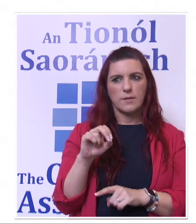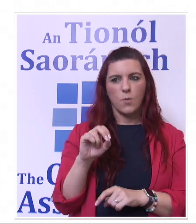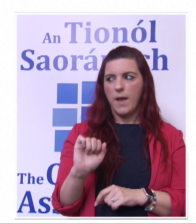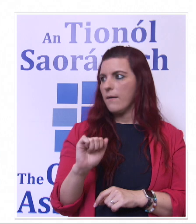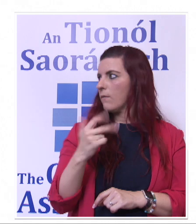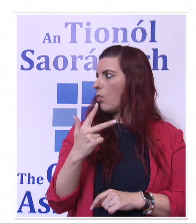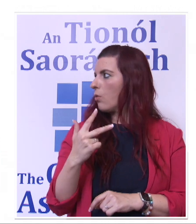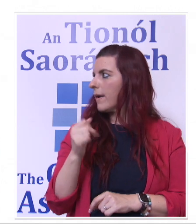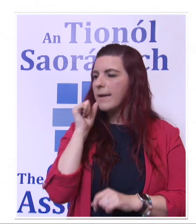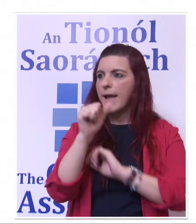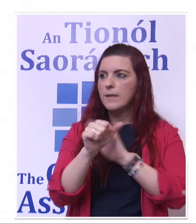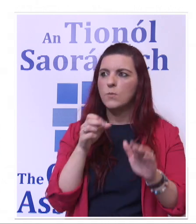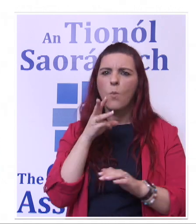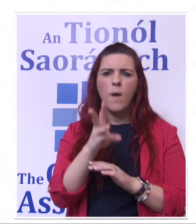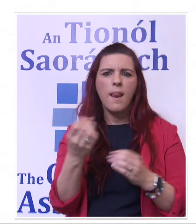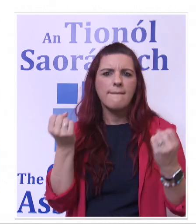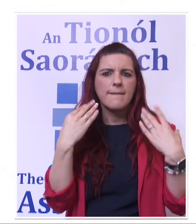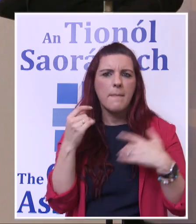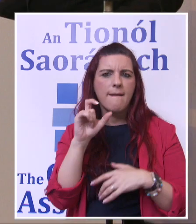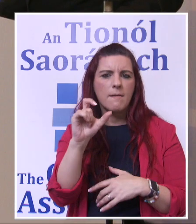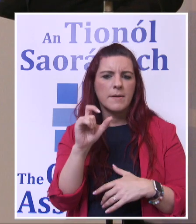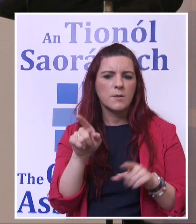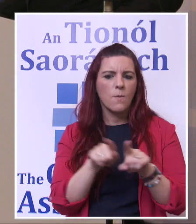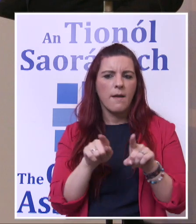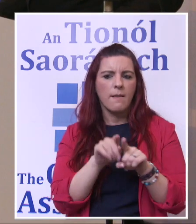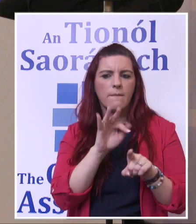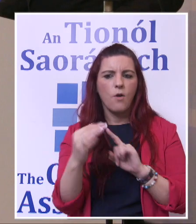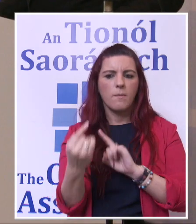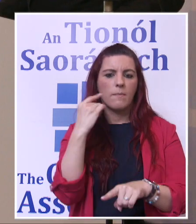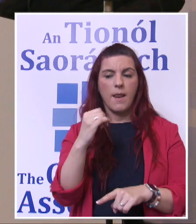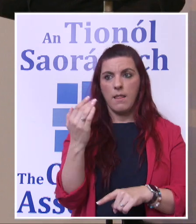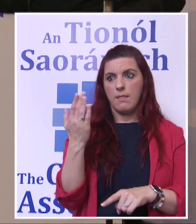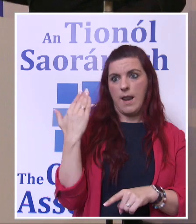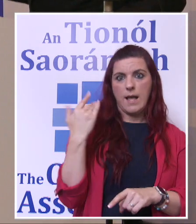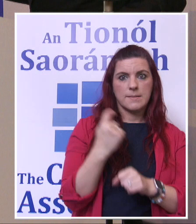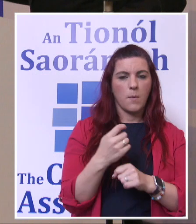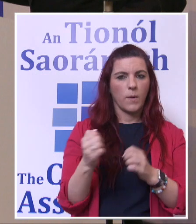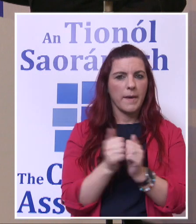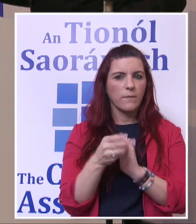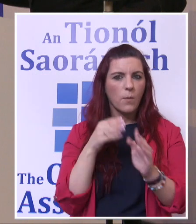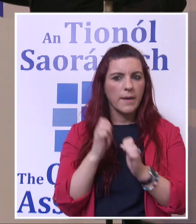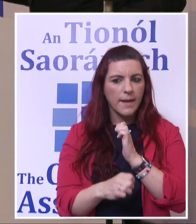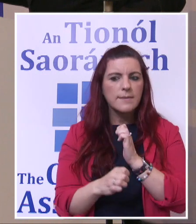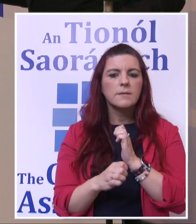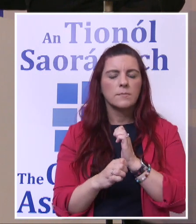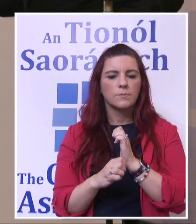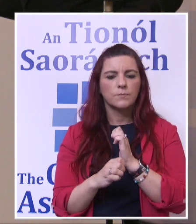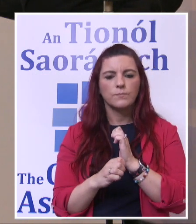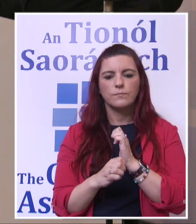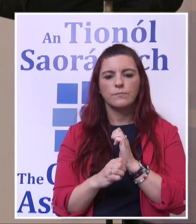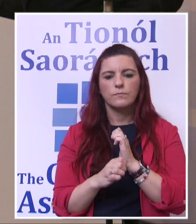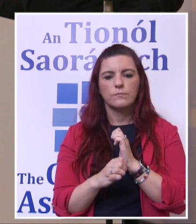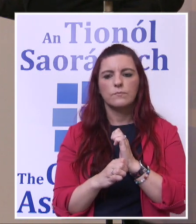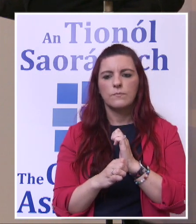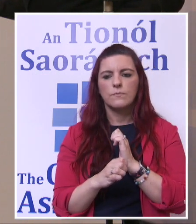Deiric O'Brien, who will give you feedback on session one. And the reason we have it the sequence that way, we would have ideally